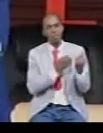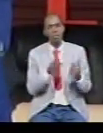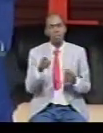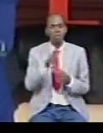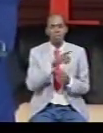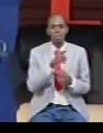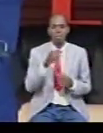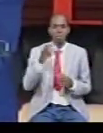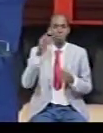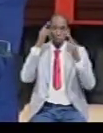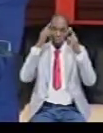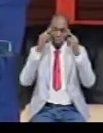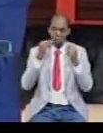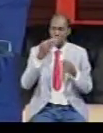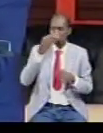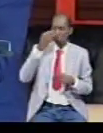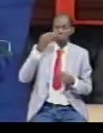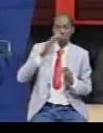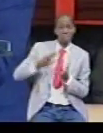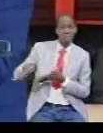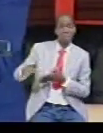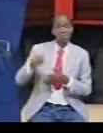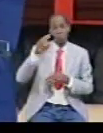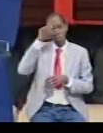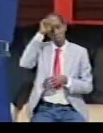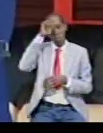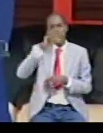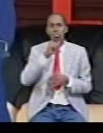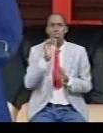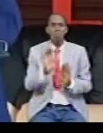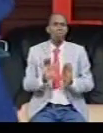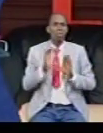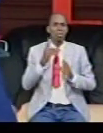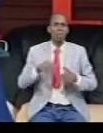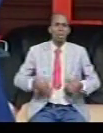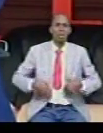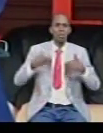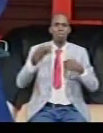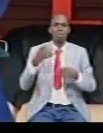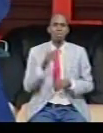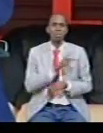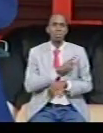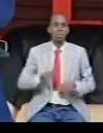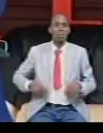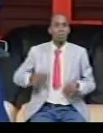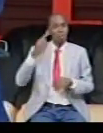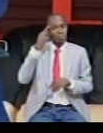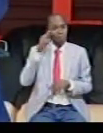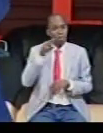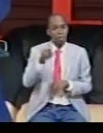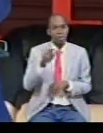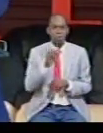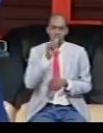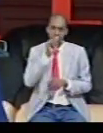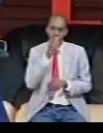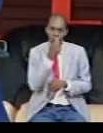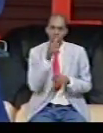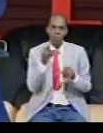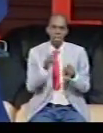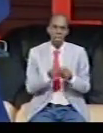fearing the wrath of the king, for he endured as seeing him who